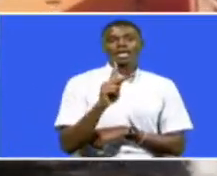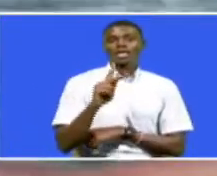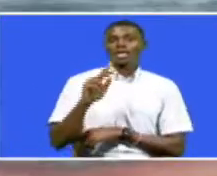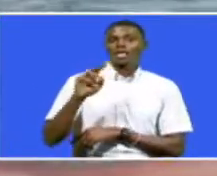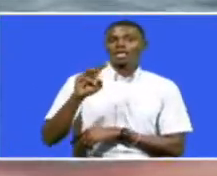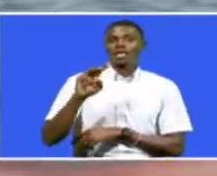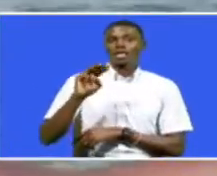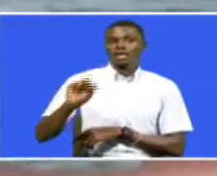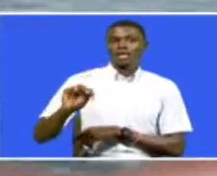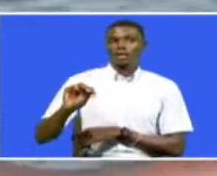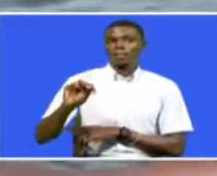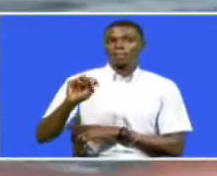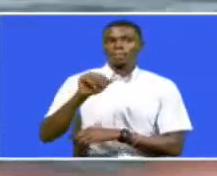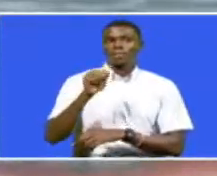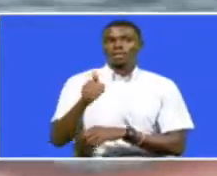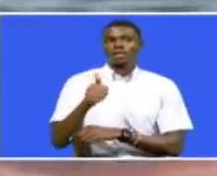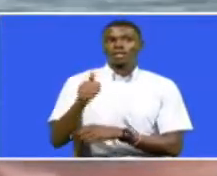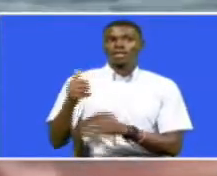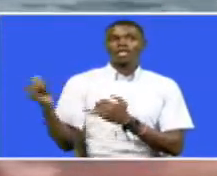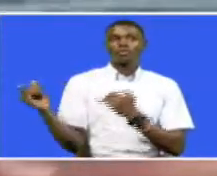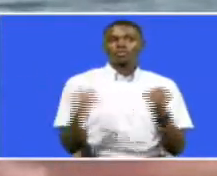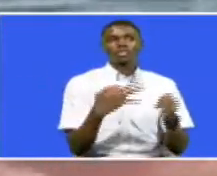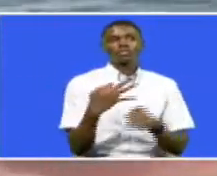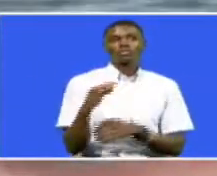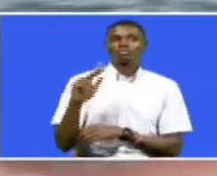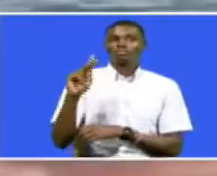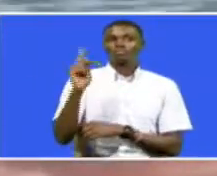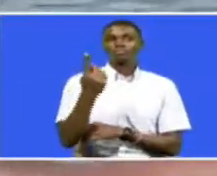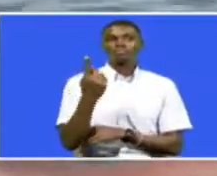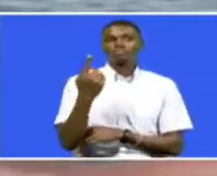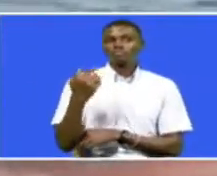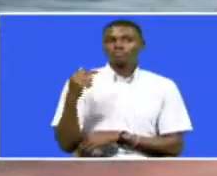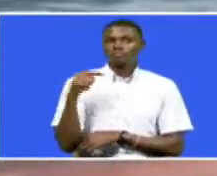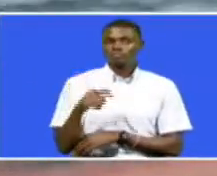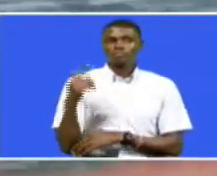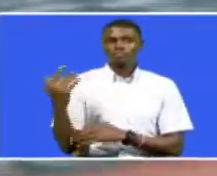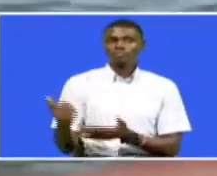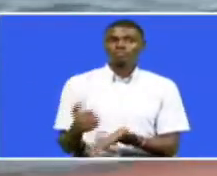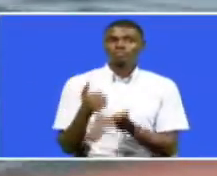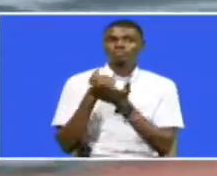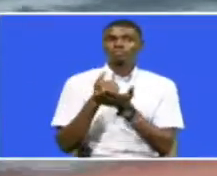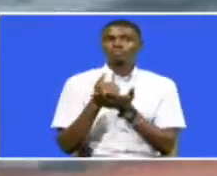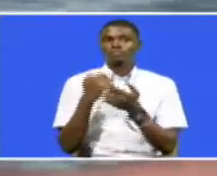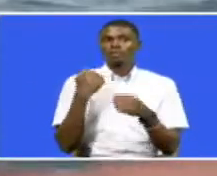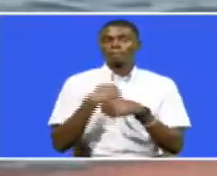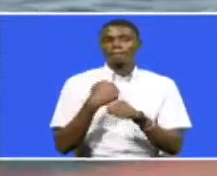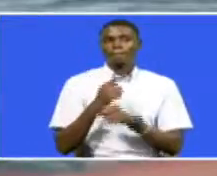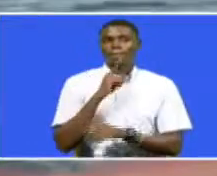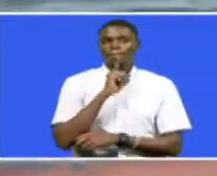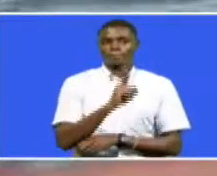Authority. The introduction of Kenya Coast Guard has come in also handy in ensuring that